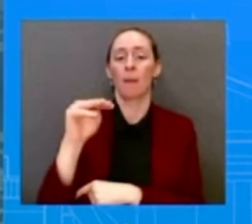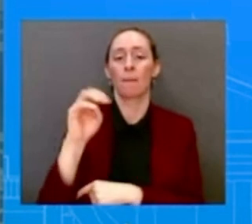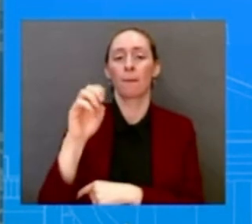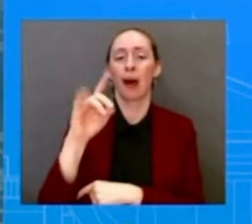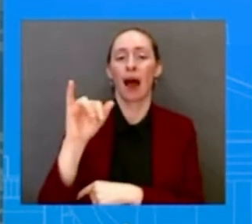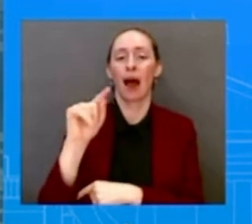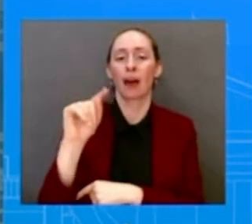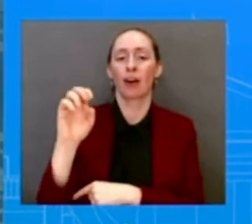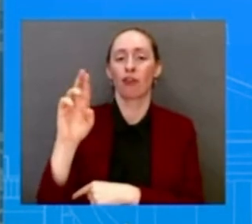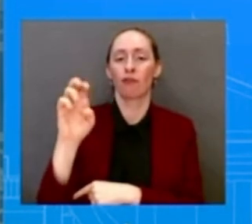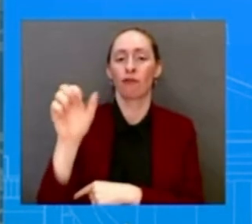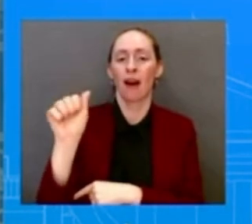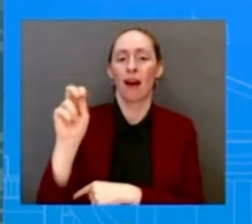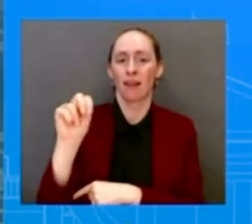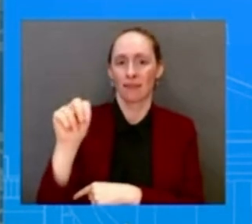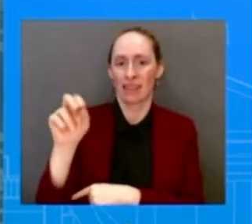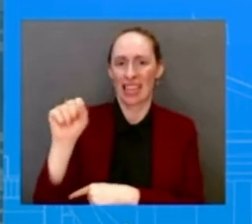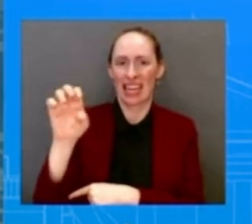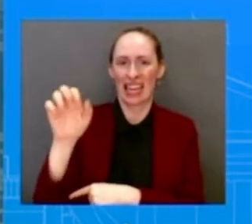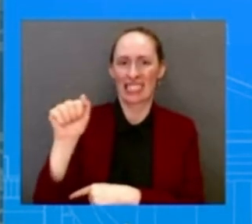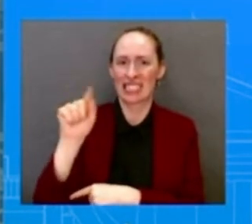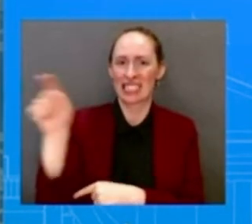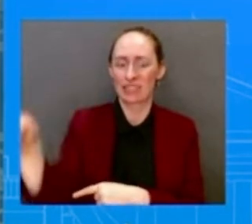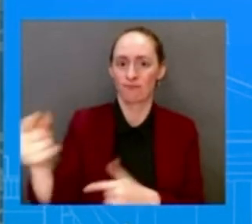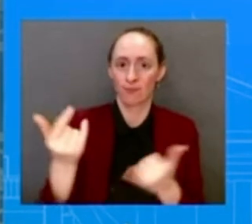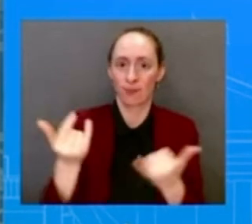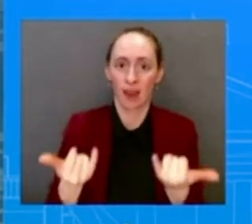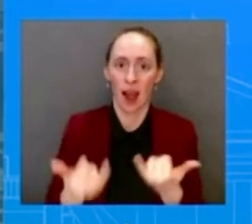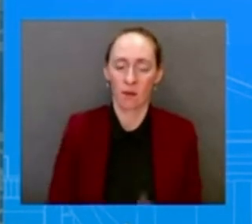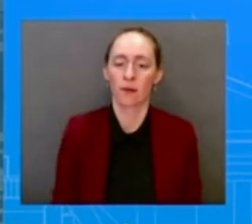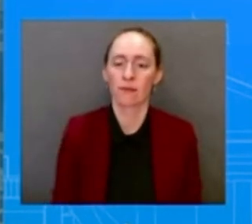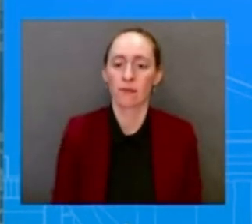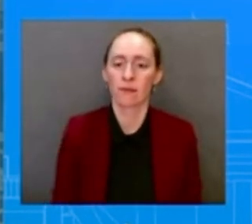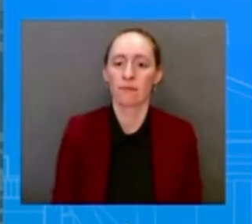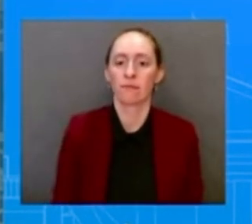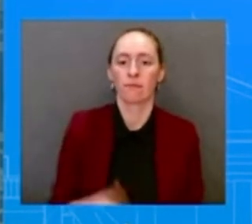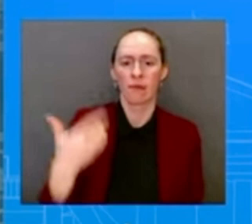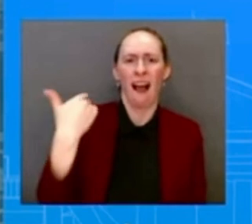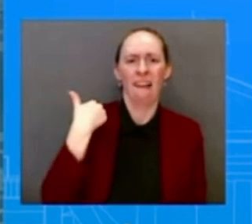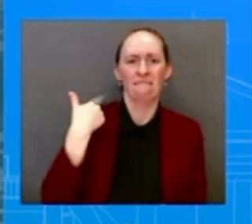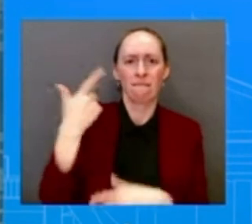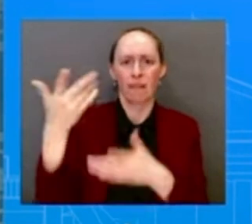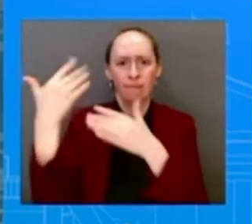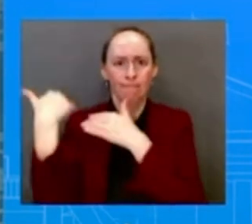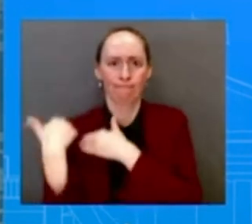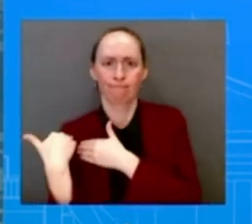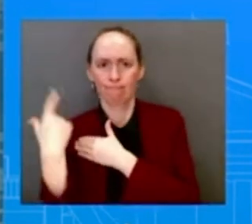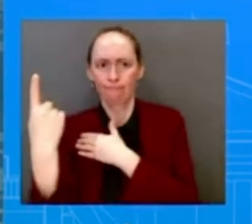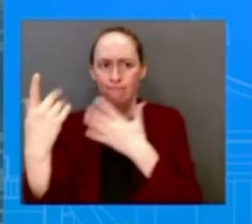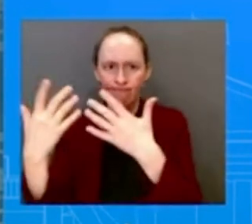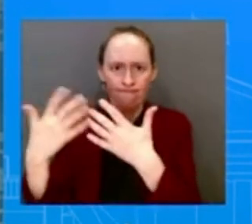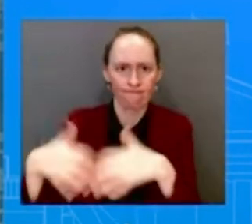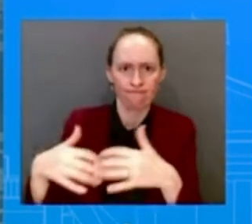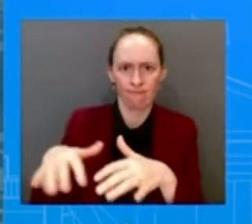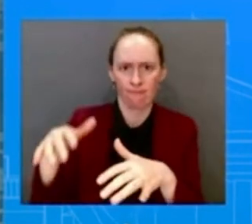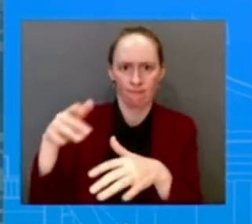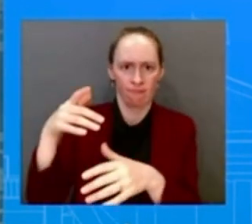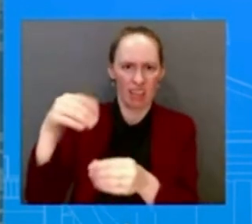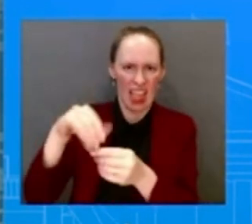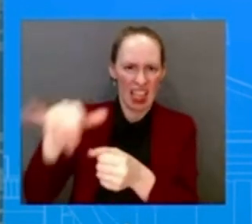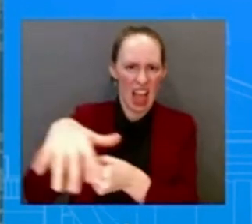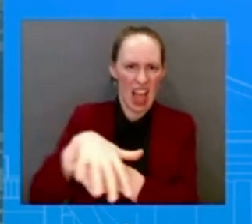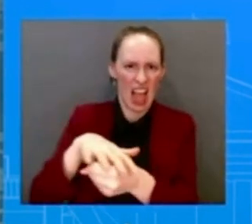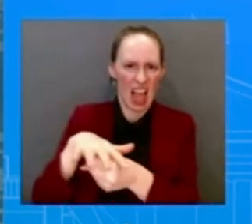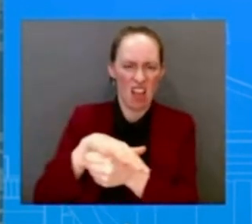Naval Forces Europe as in charge of the operational coordination for military assets, and he is doing